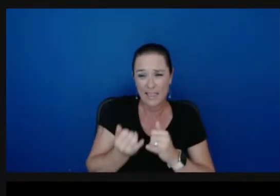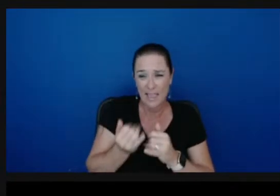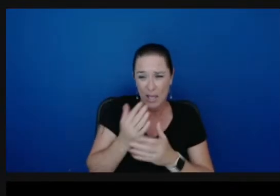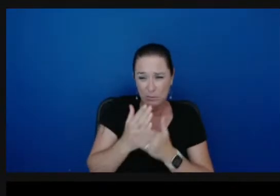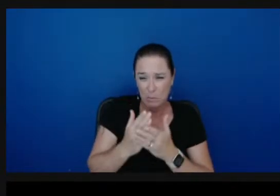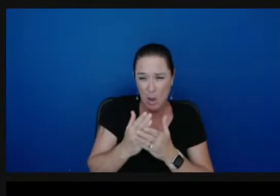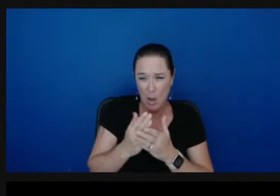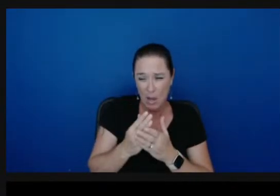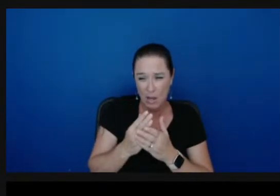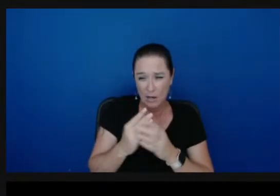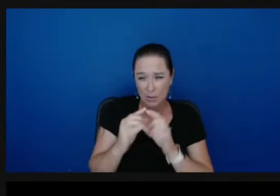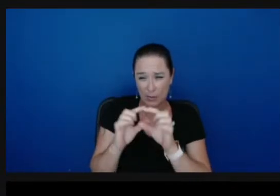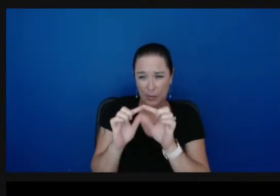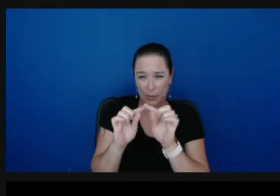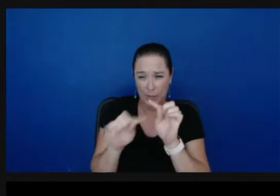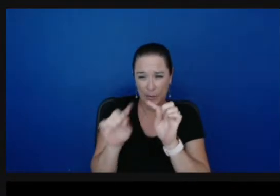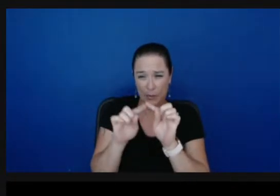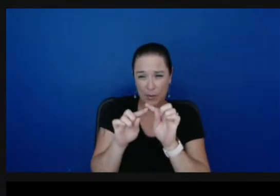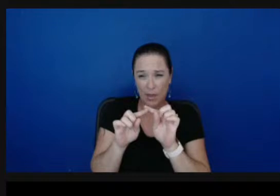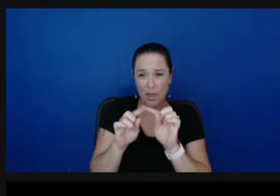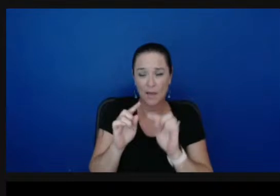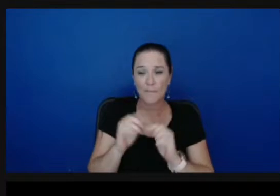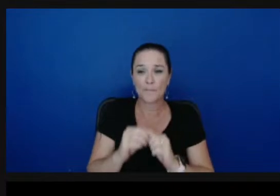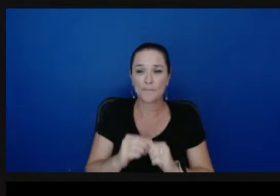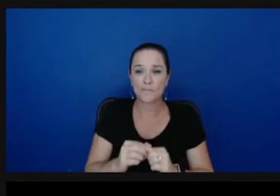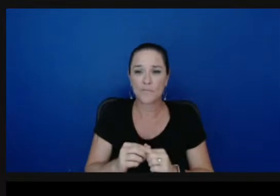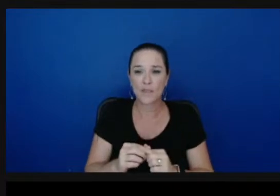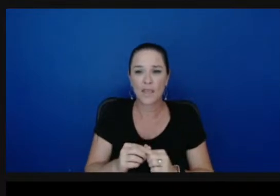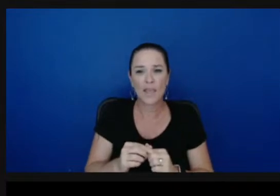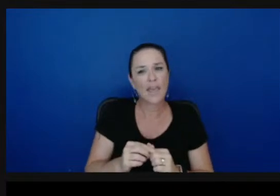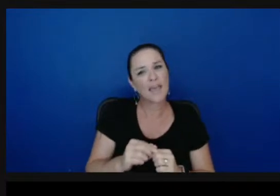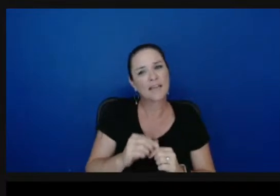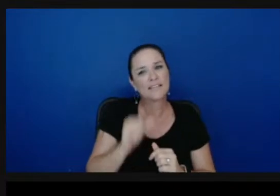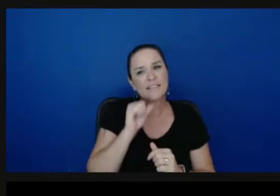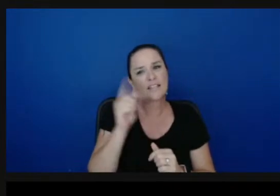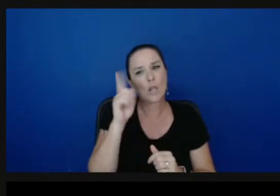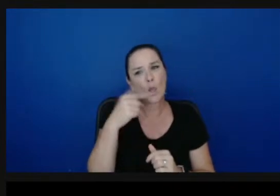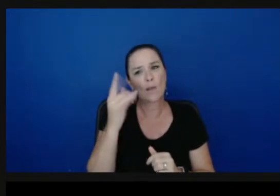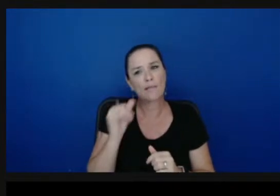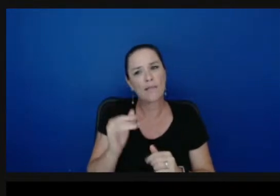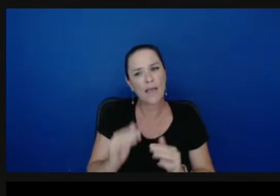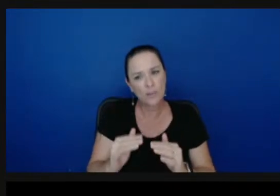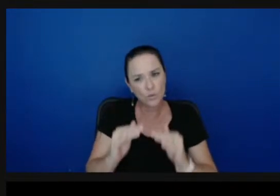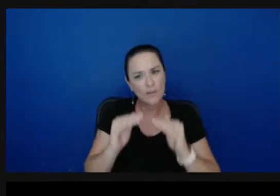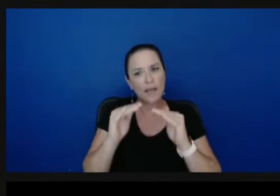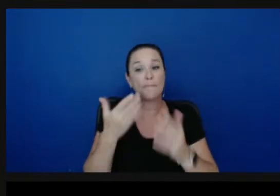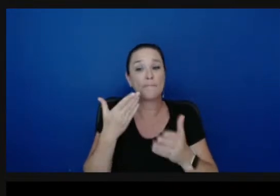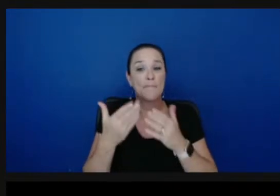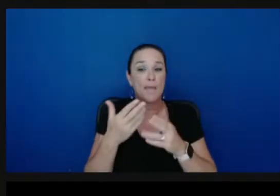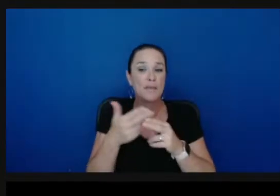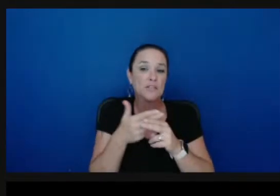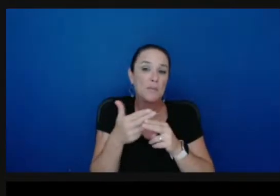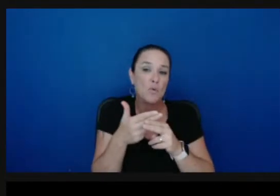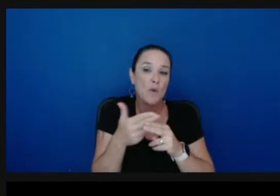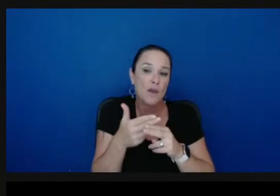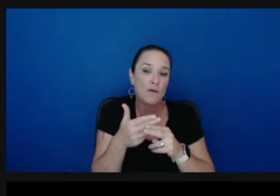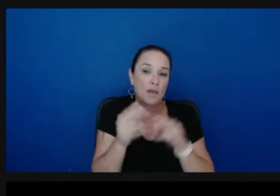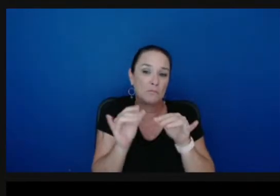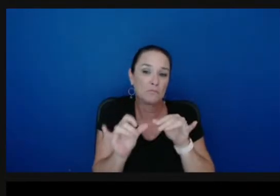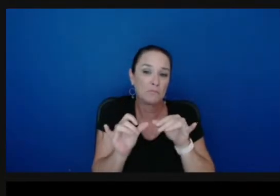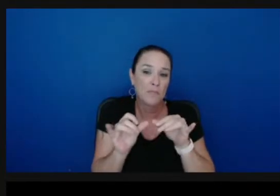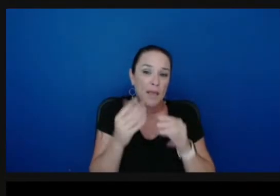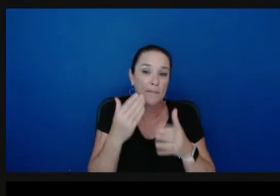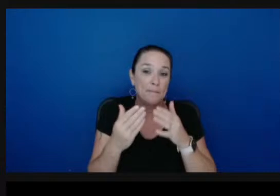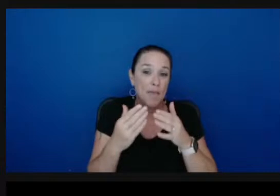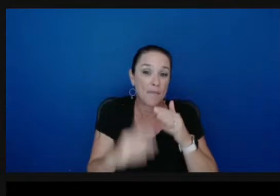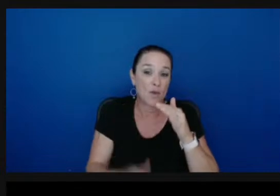here does not appear to be in the same trend of rising as it was previously. So maybe it's a temporary slowdown there. Maybe it's reached some limit. You can see how